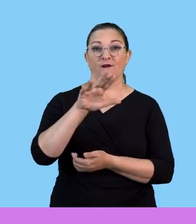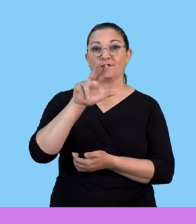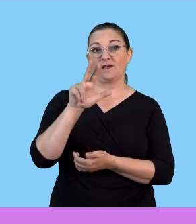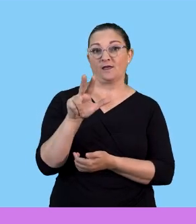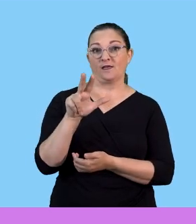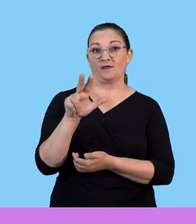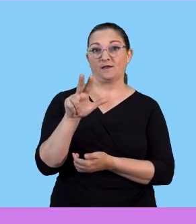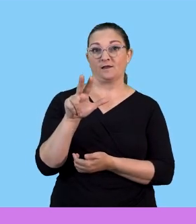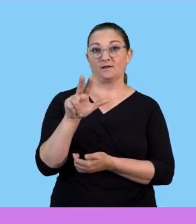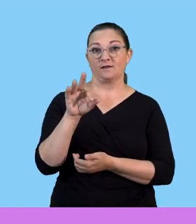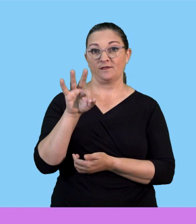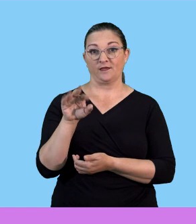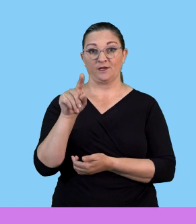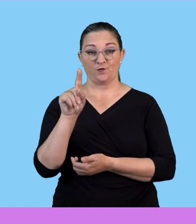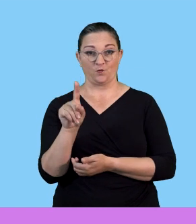by